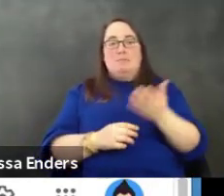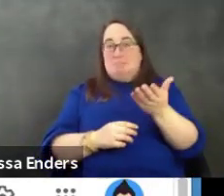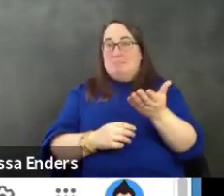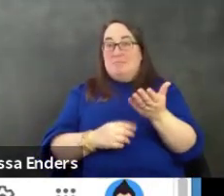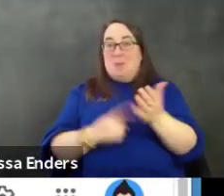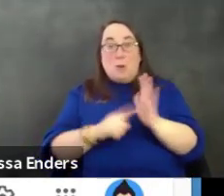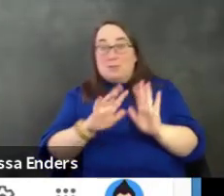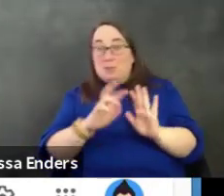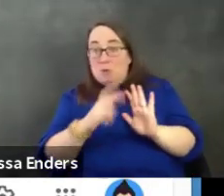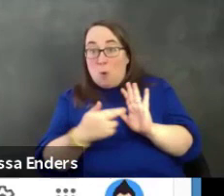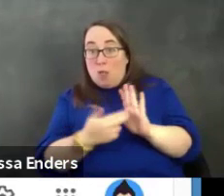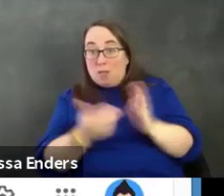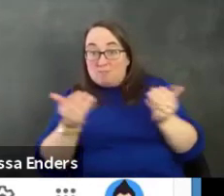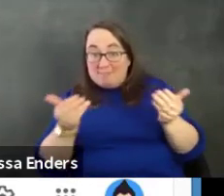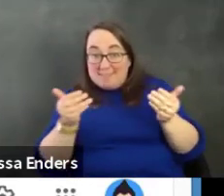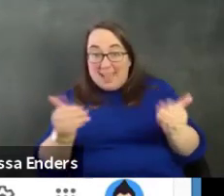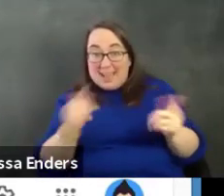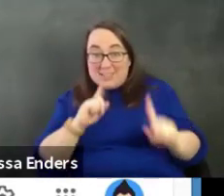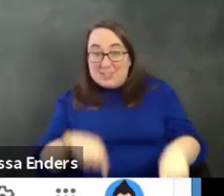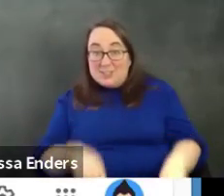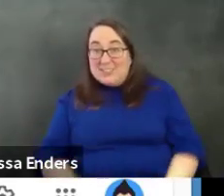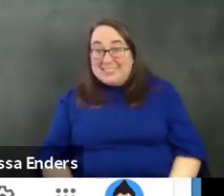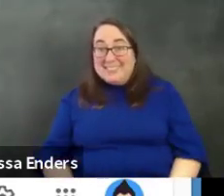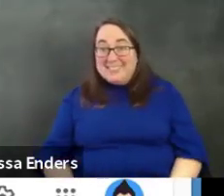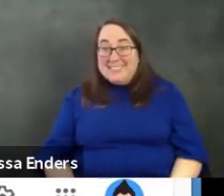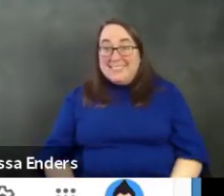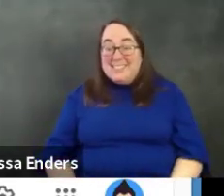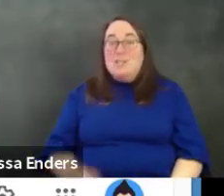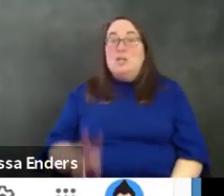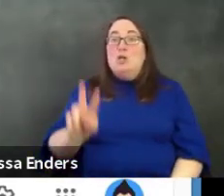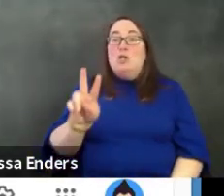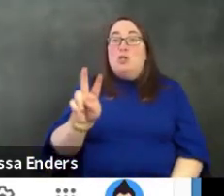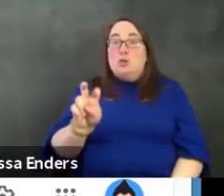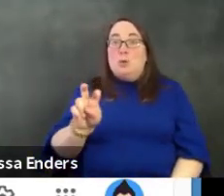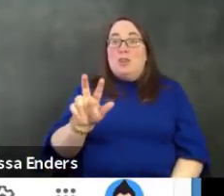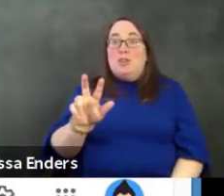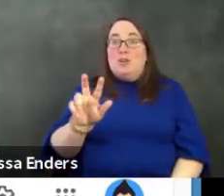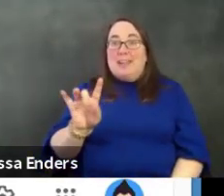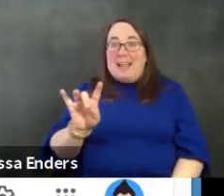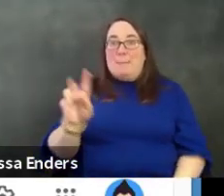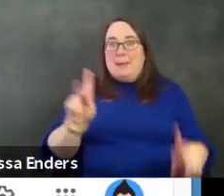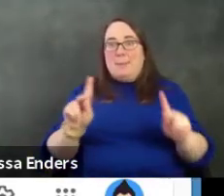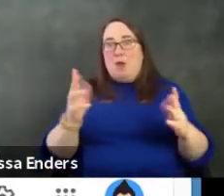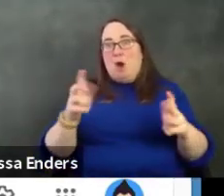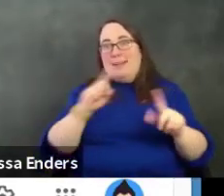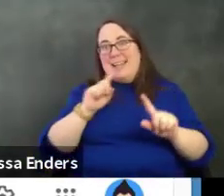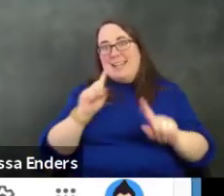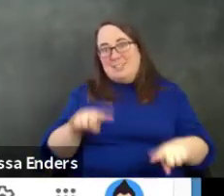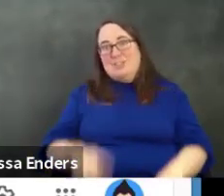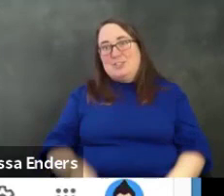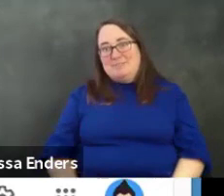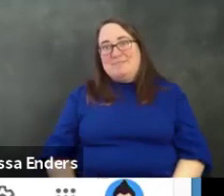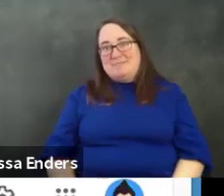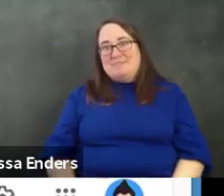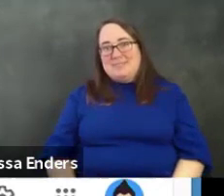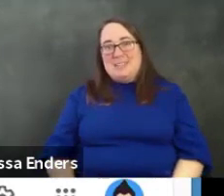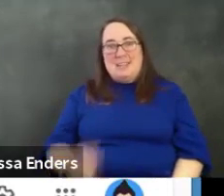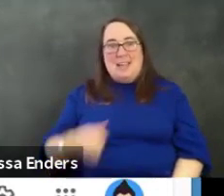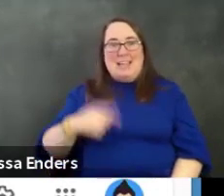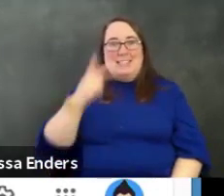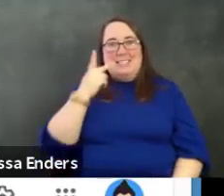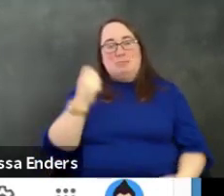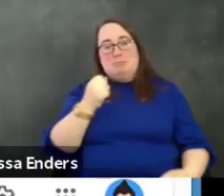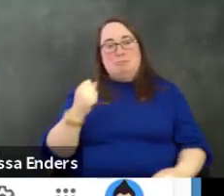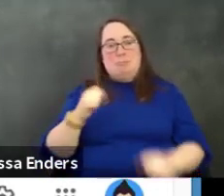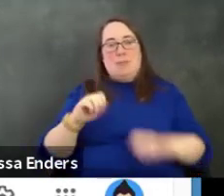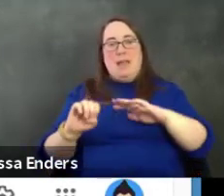see how many people have answered. Look at this. We've had 238 people successfully get in there. I can see that the leading the pack right now, the people that have answered